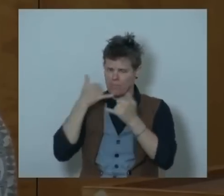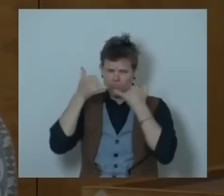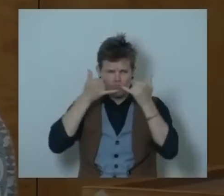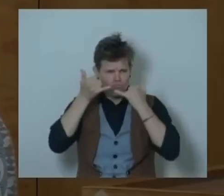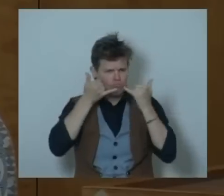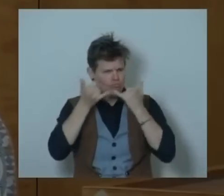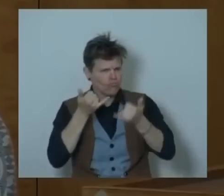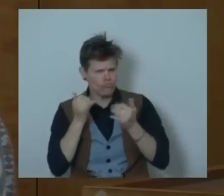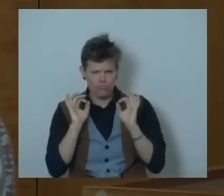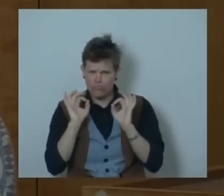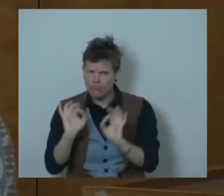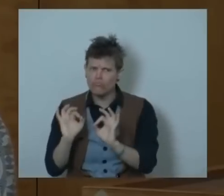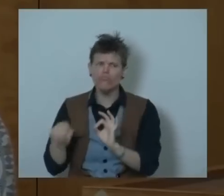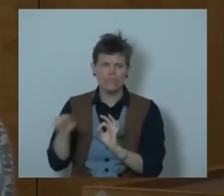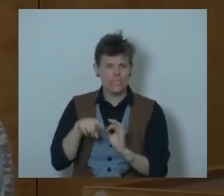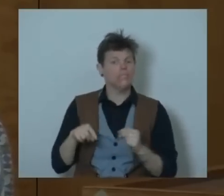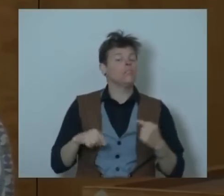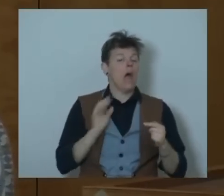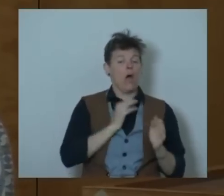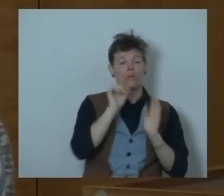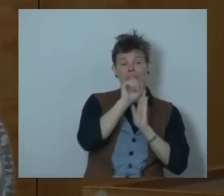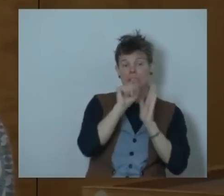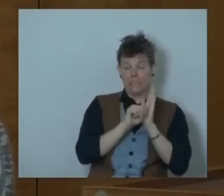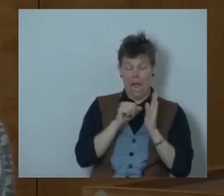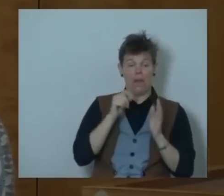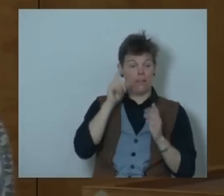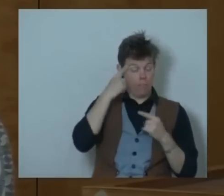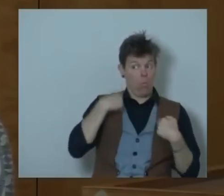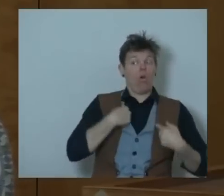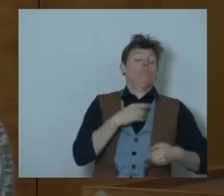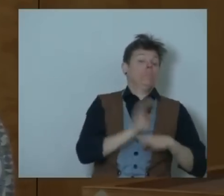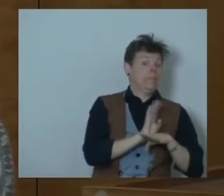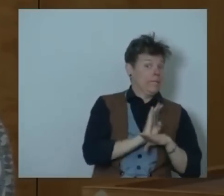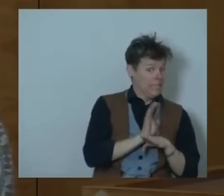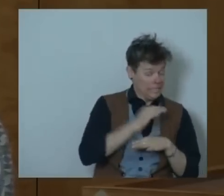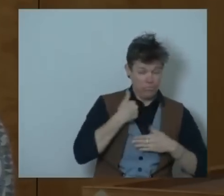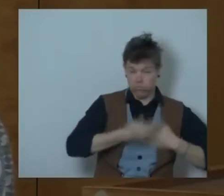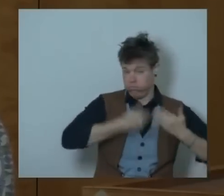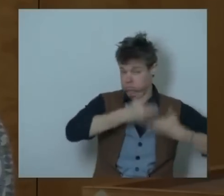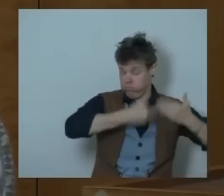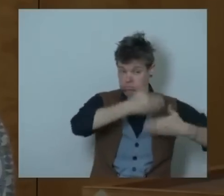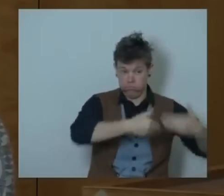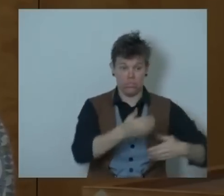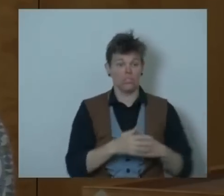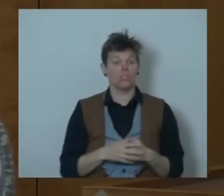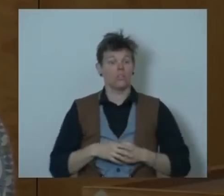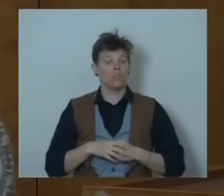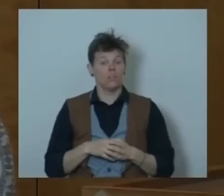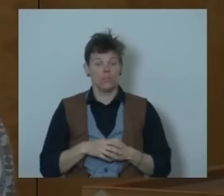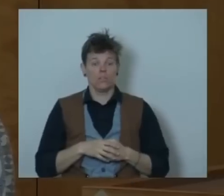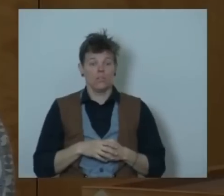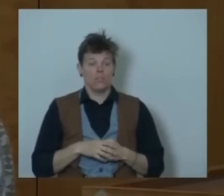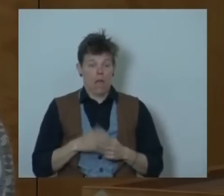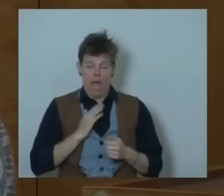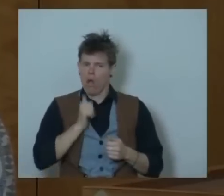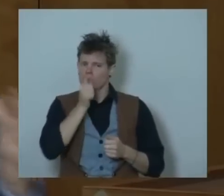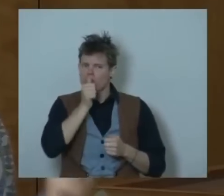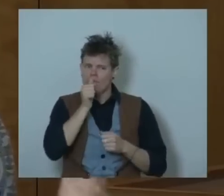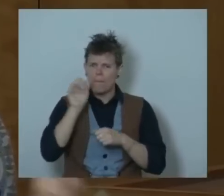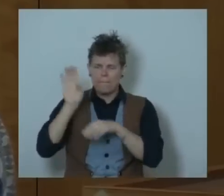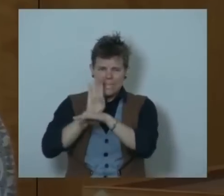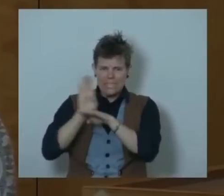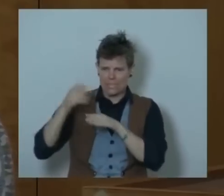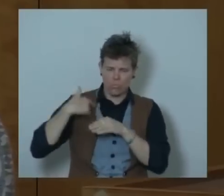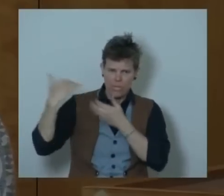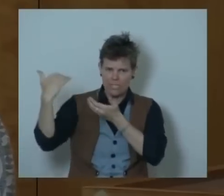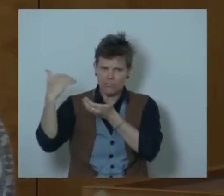state government, and just want you to know that we're really, through our private partners, being very creative in how we can